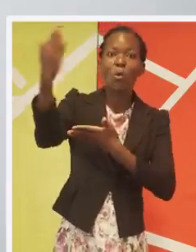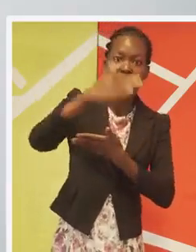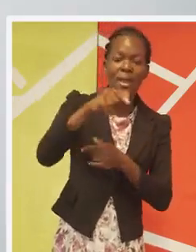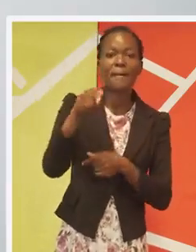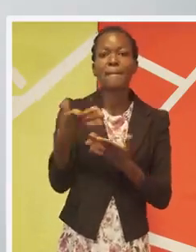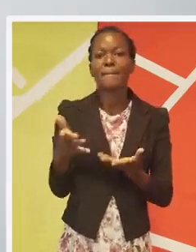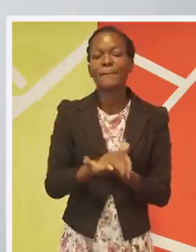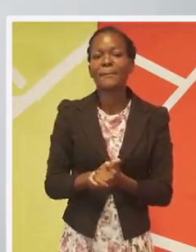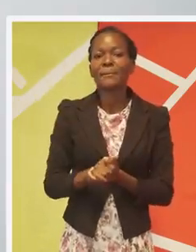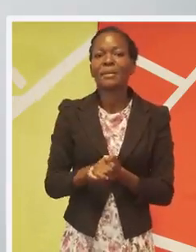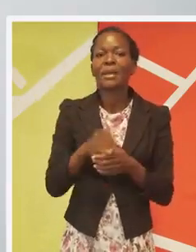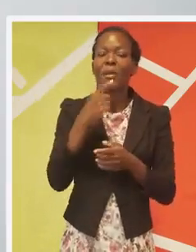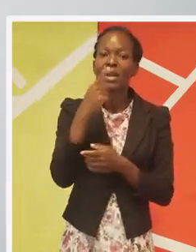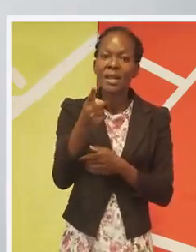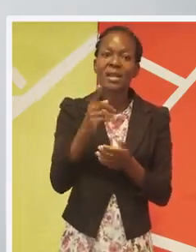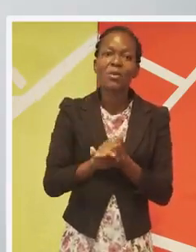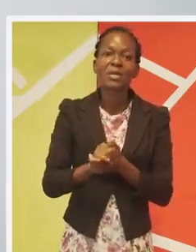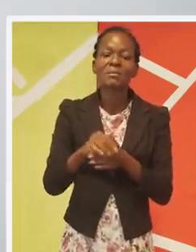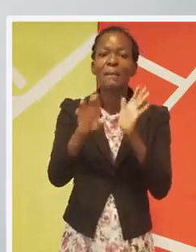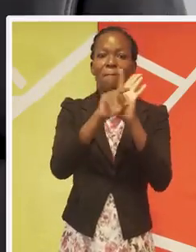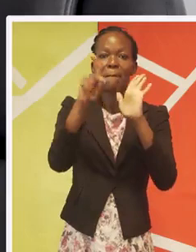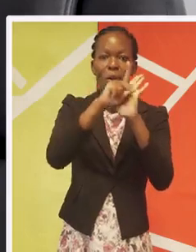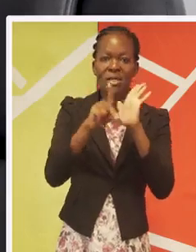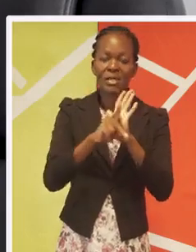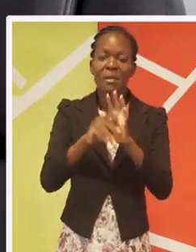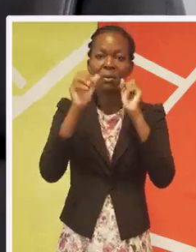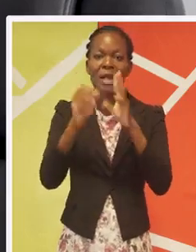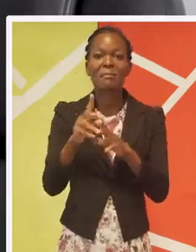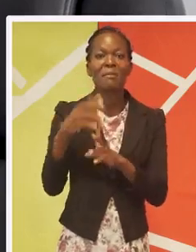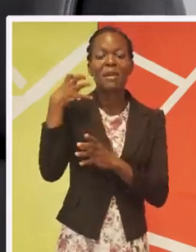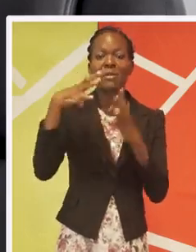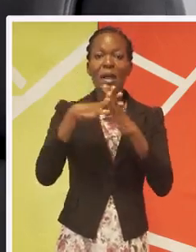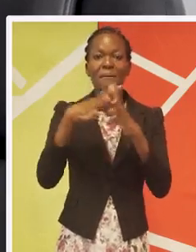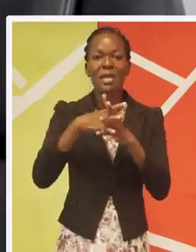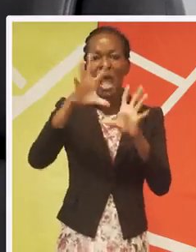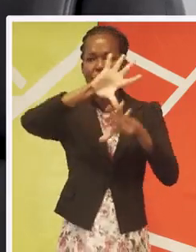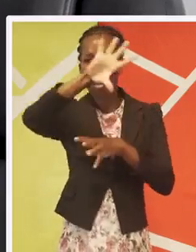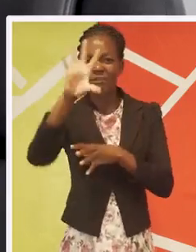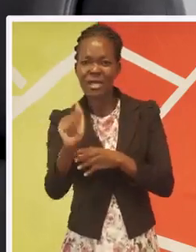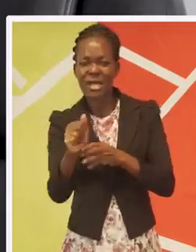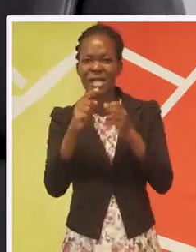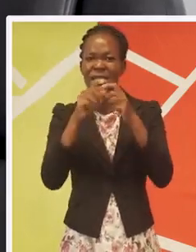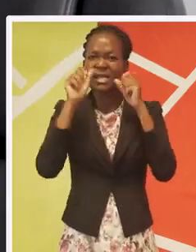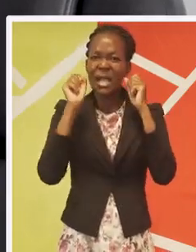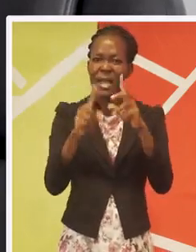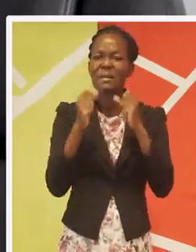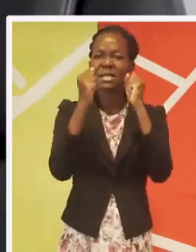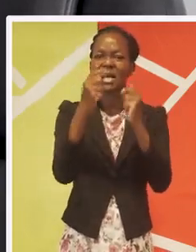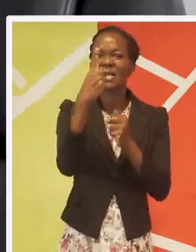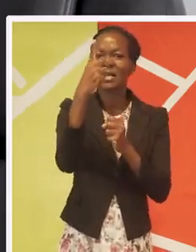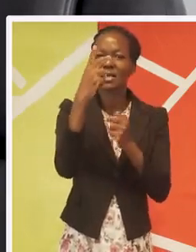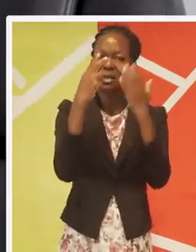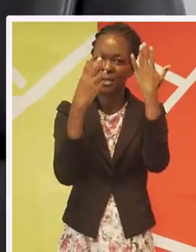the introduction of neoliberal policies in African states dates back to around the 1970s through the